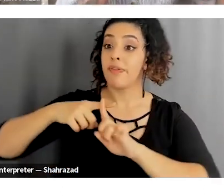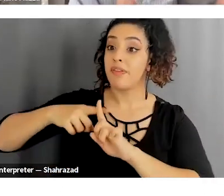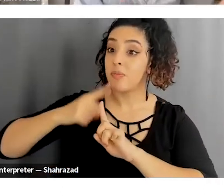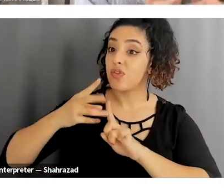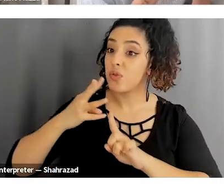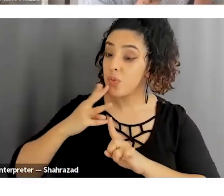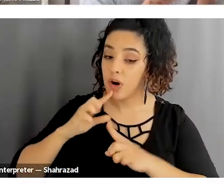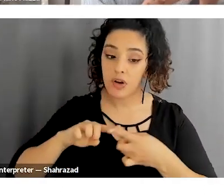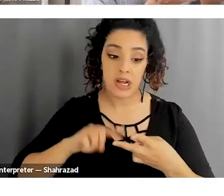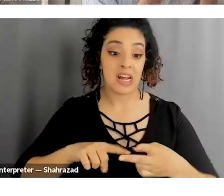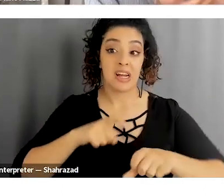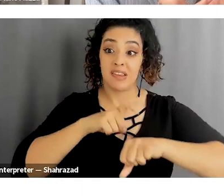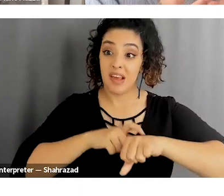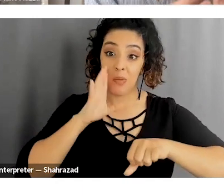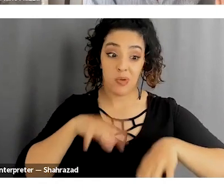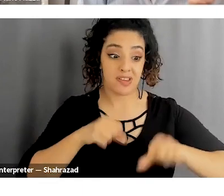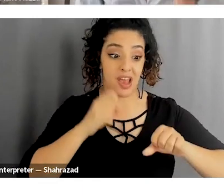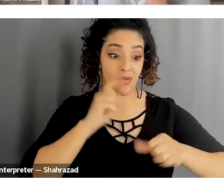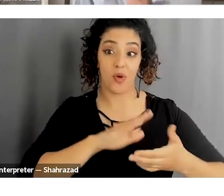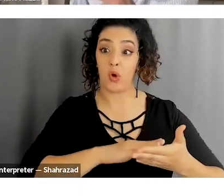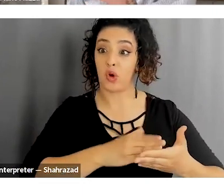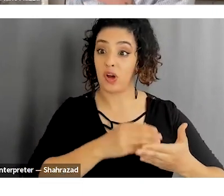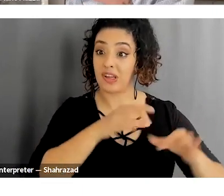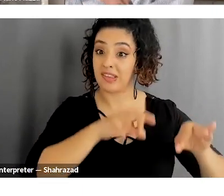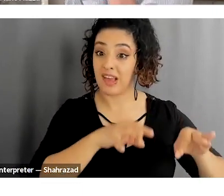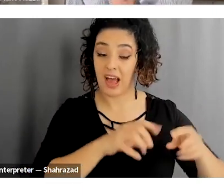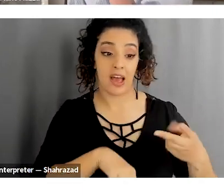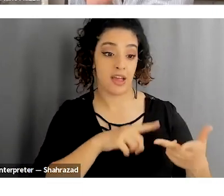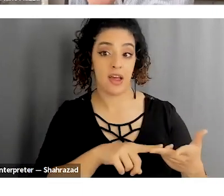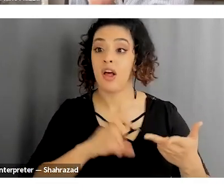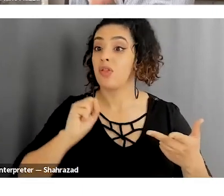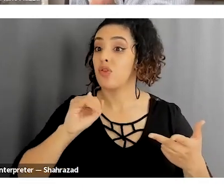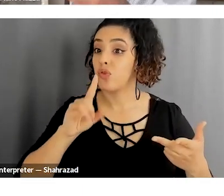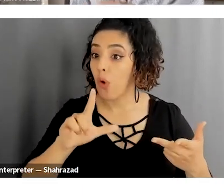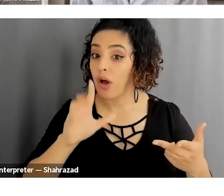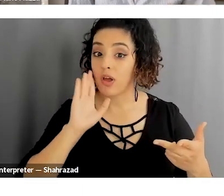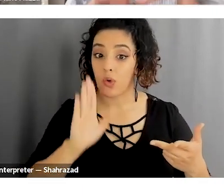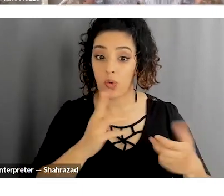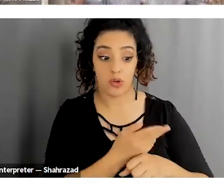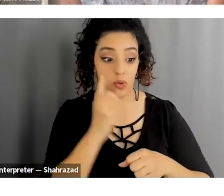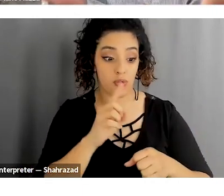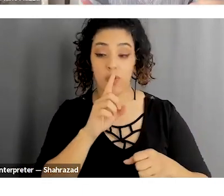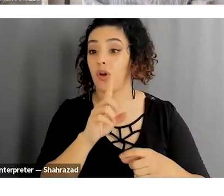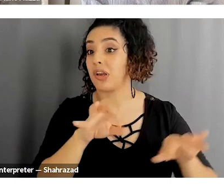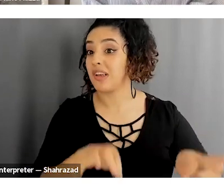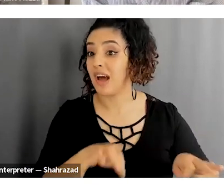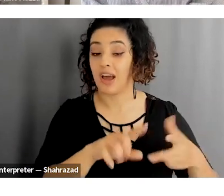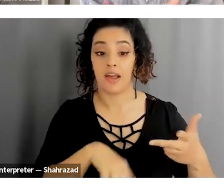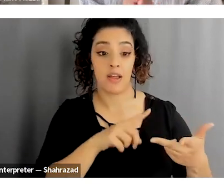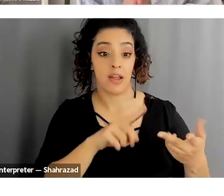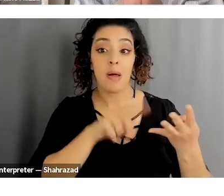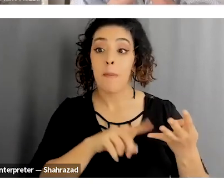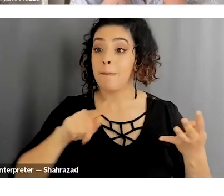dye, the health of the soil where you harvested the dye, the pH of the water that you're using, the metal of the pot